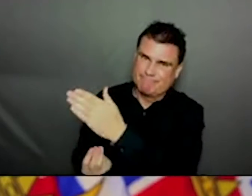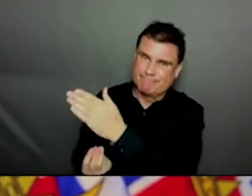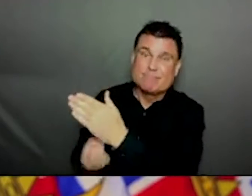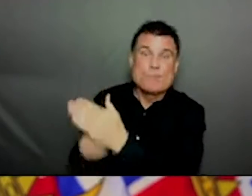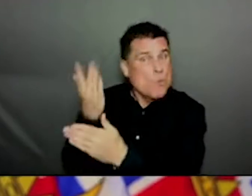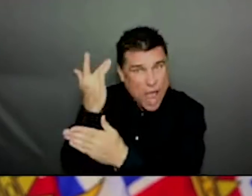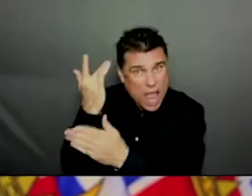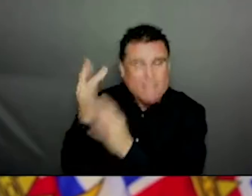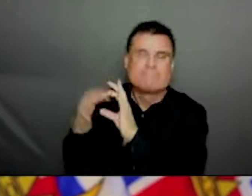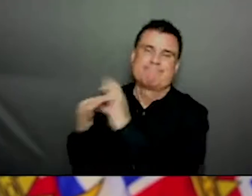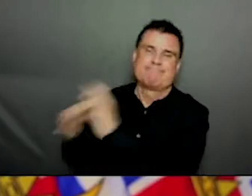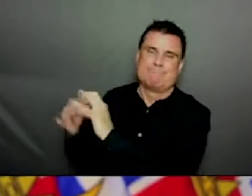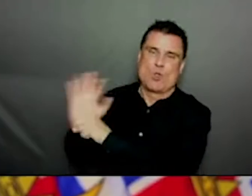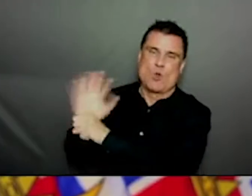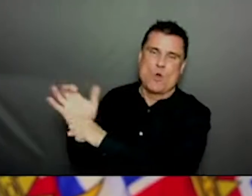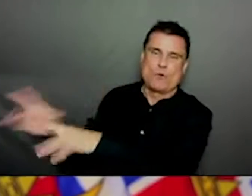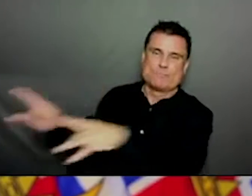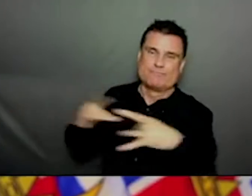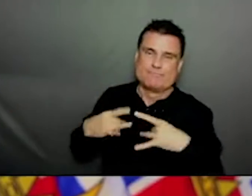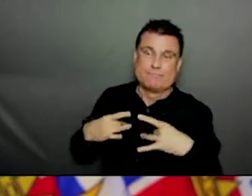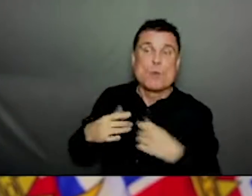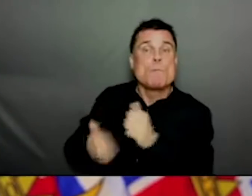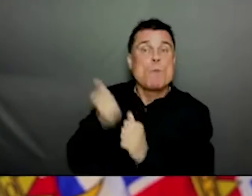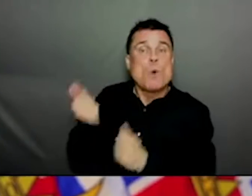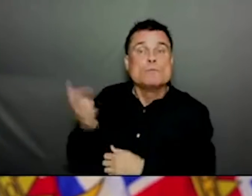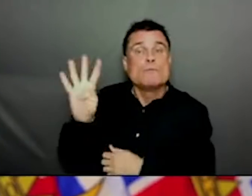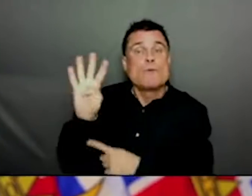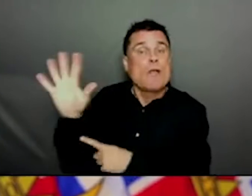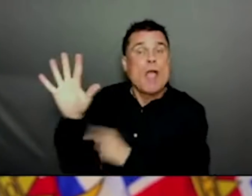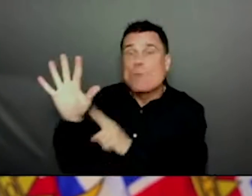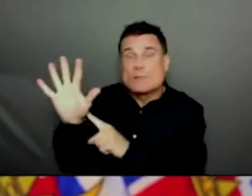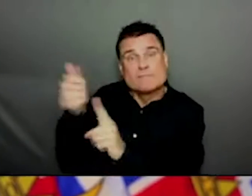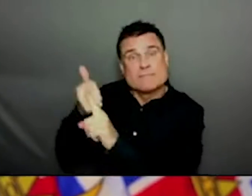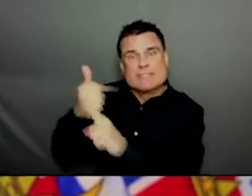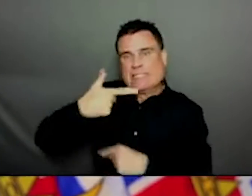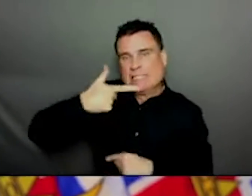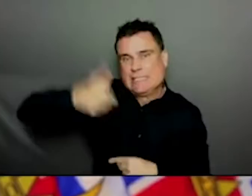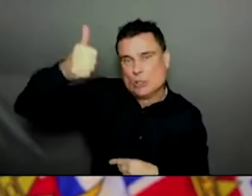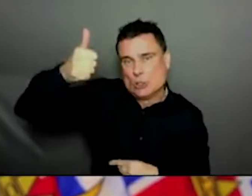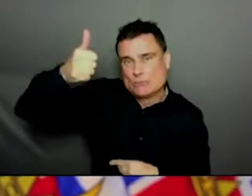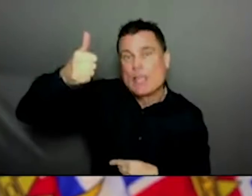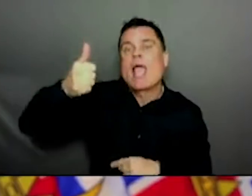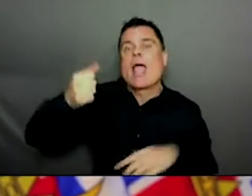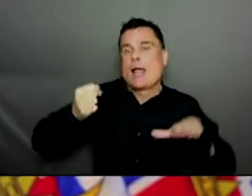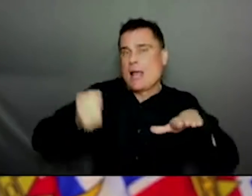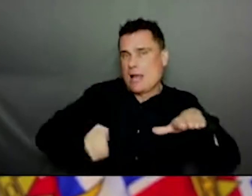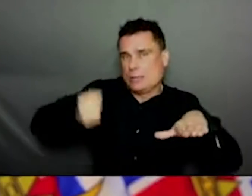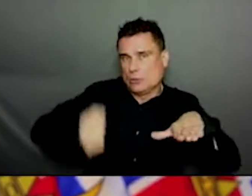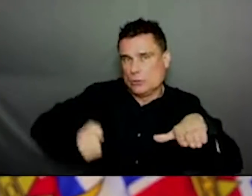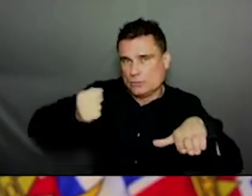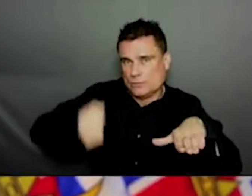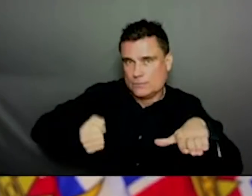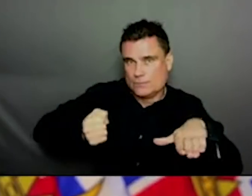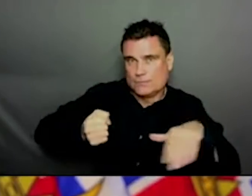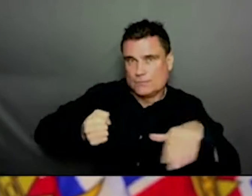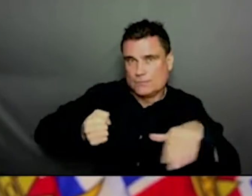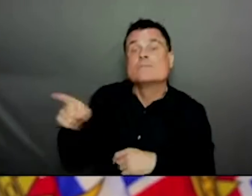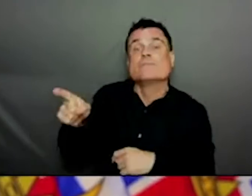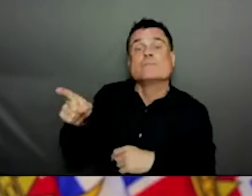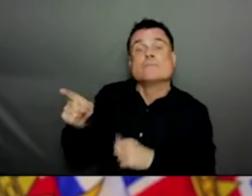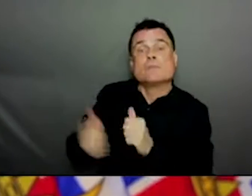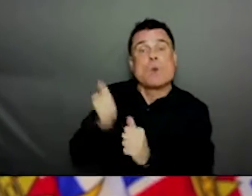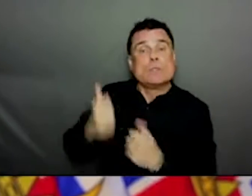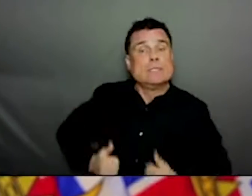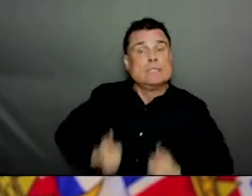them are seniors and elders in long-term care, or in some cases in our community. And I know of at